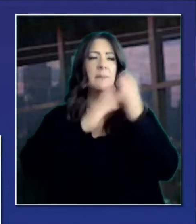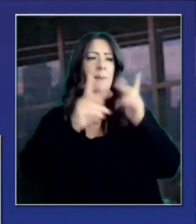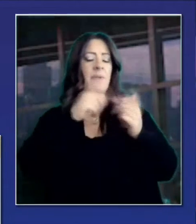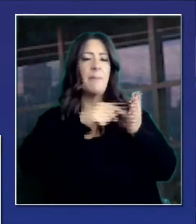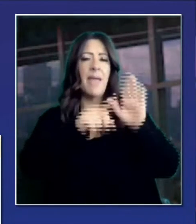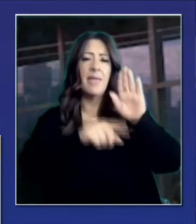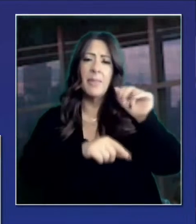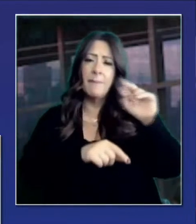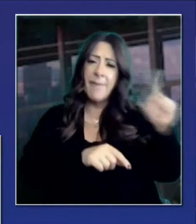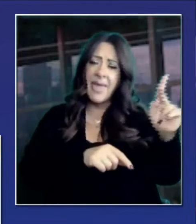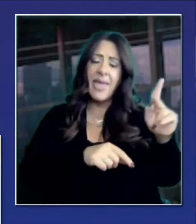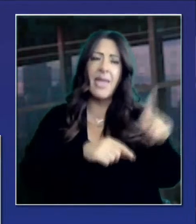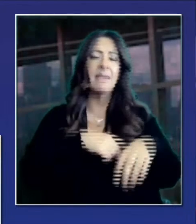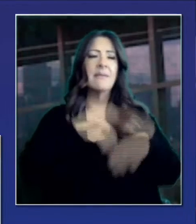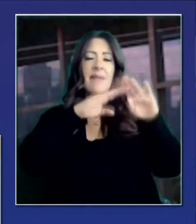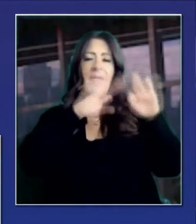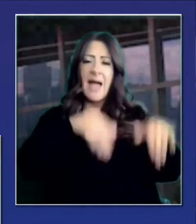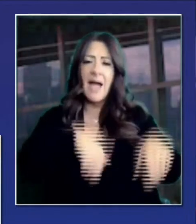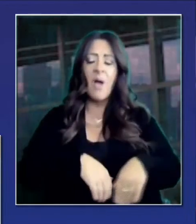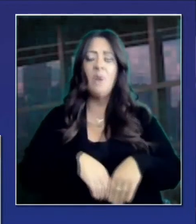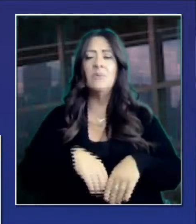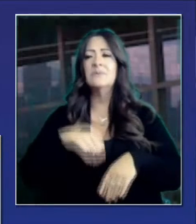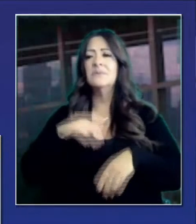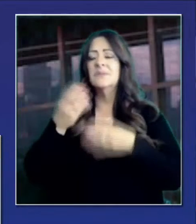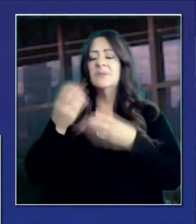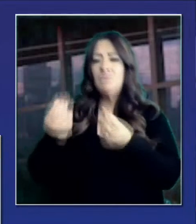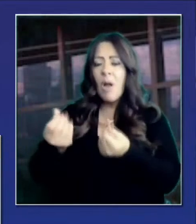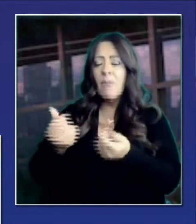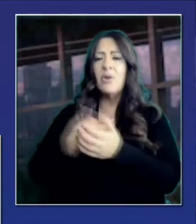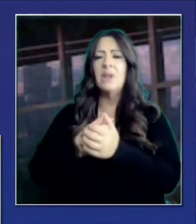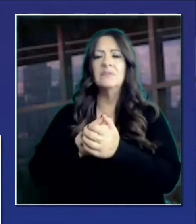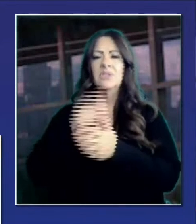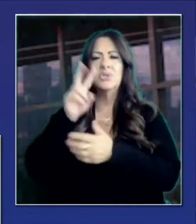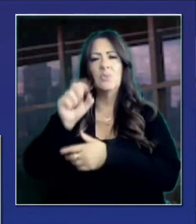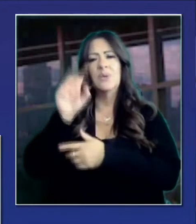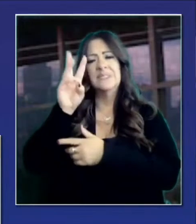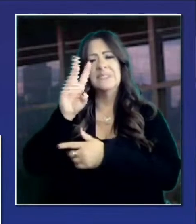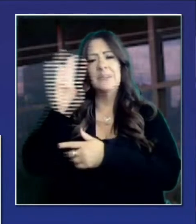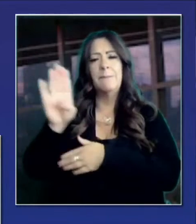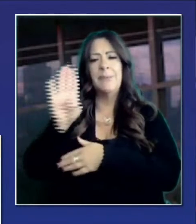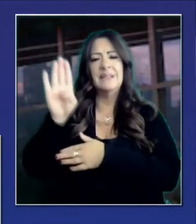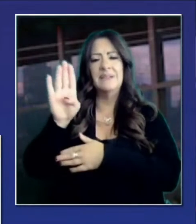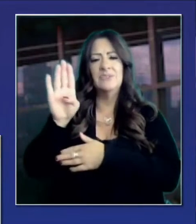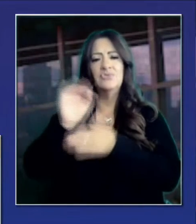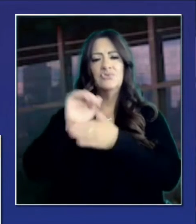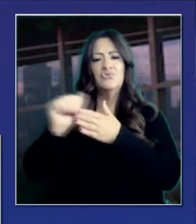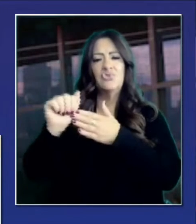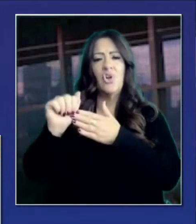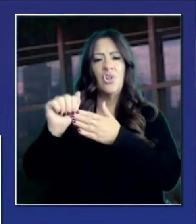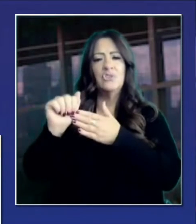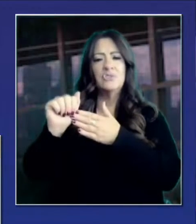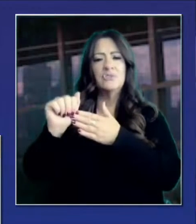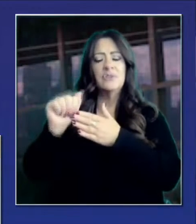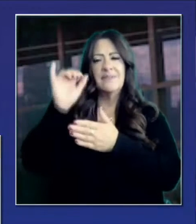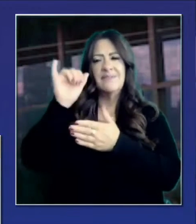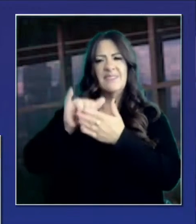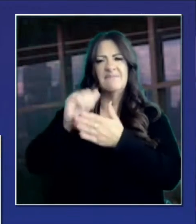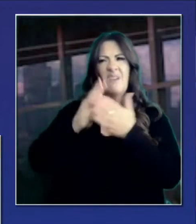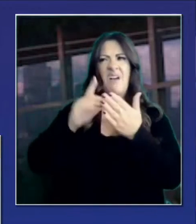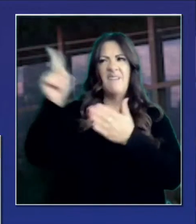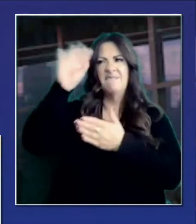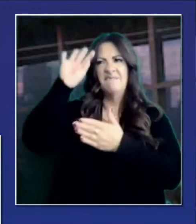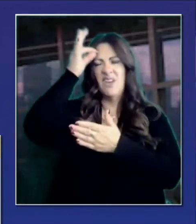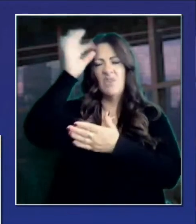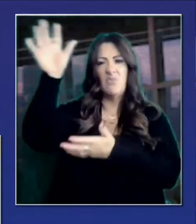that they've accrued related to their properties as well. And so $2.6 billion is attached to this deal as part of the federal funds. Thank you,